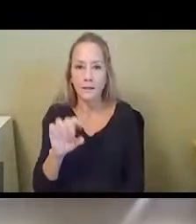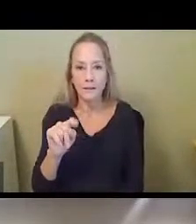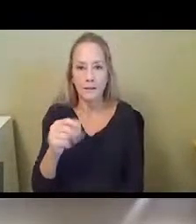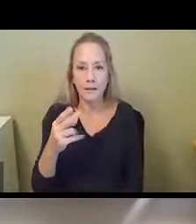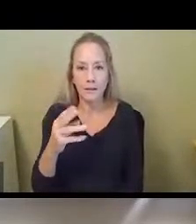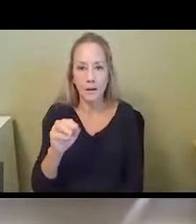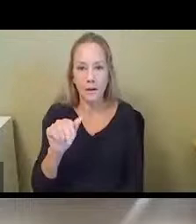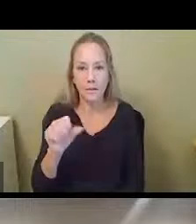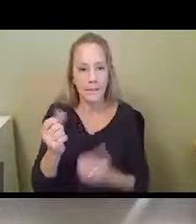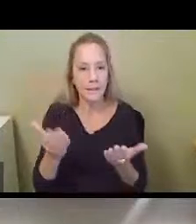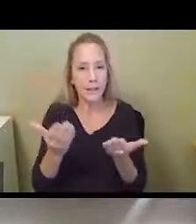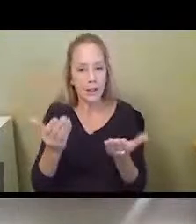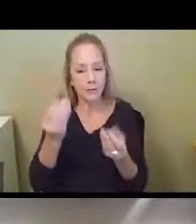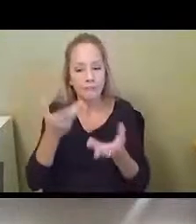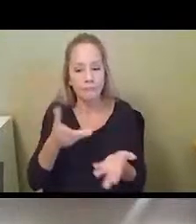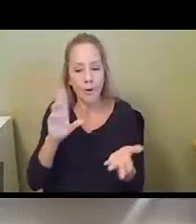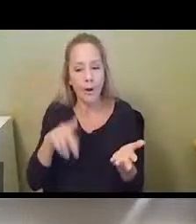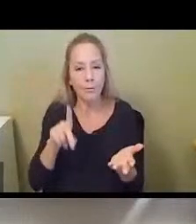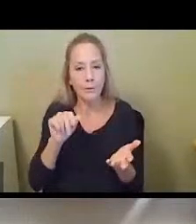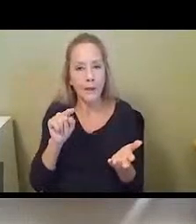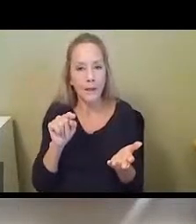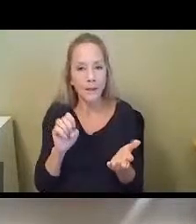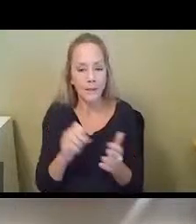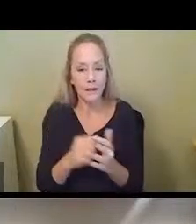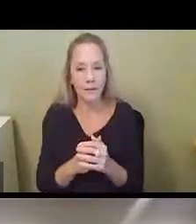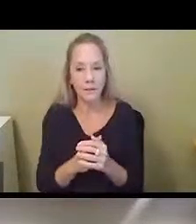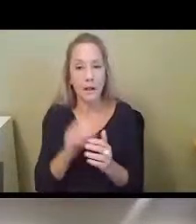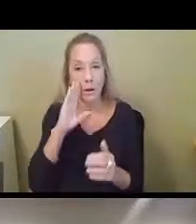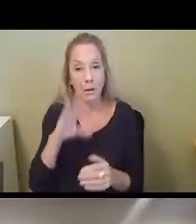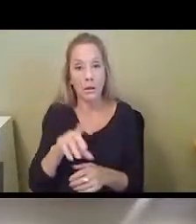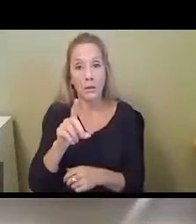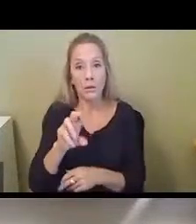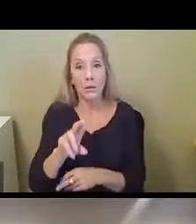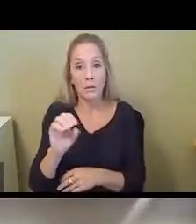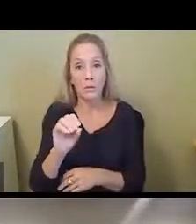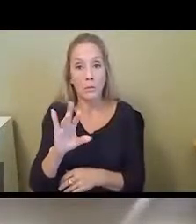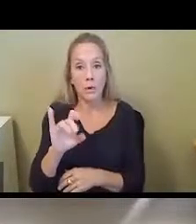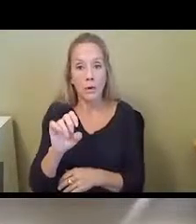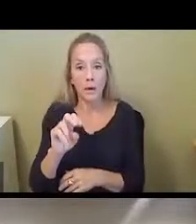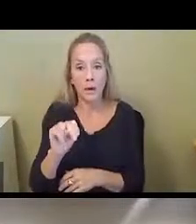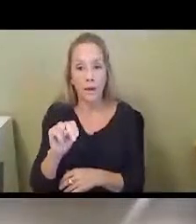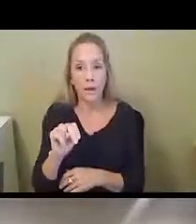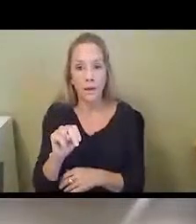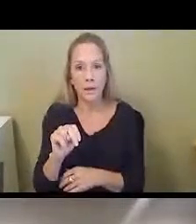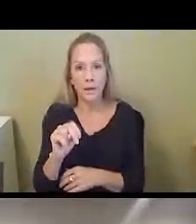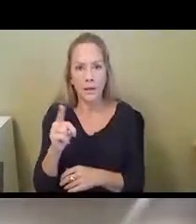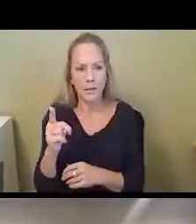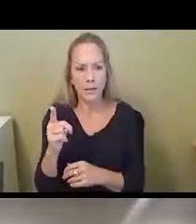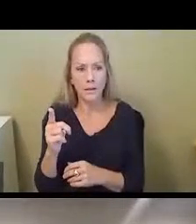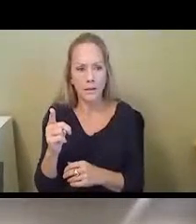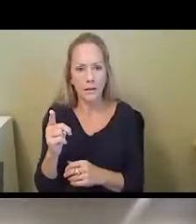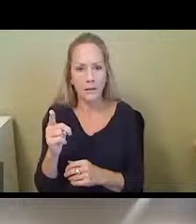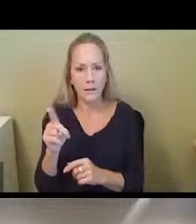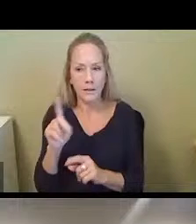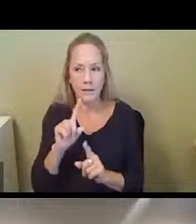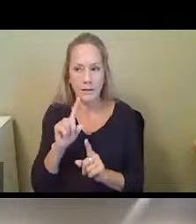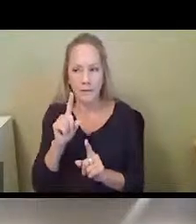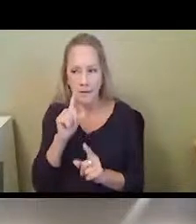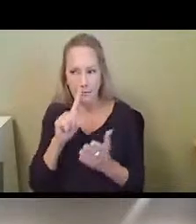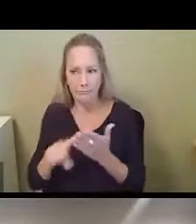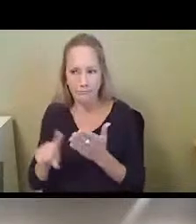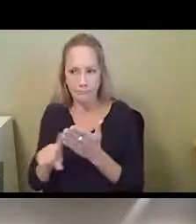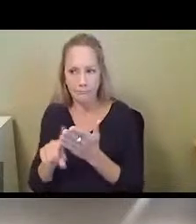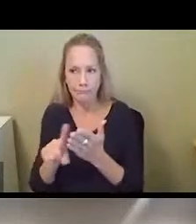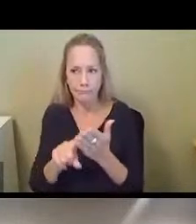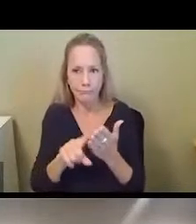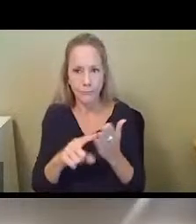sort of an update. I know Dr. O'Brien went out on a mission to check into this, and we all